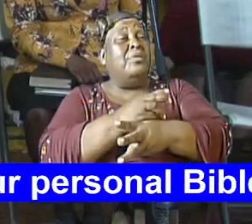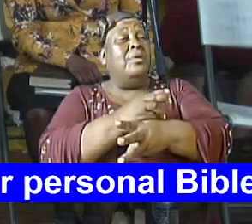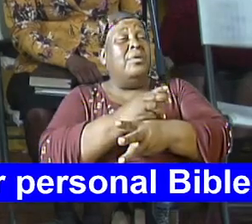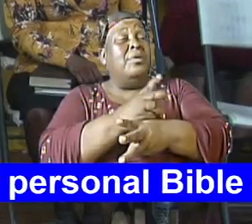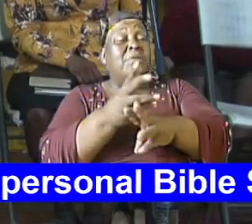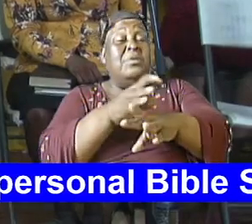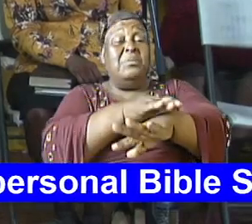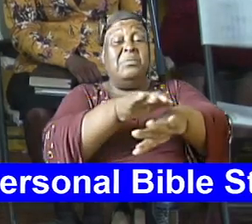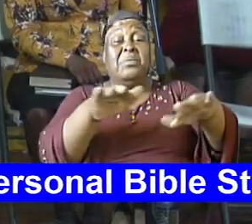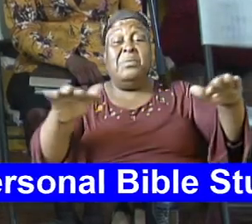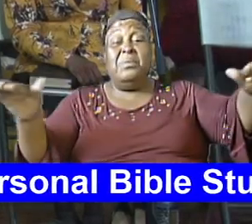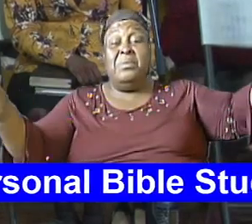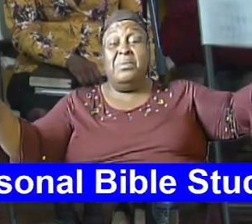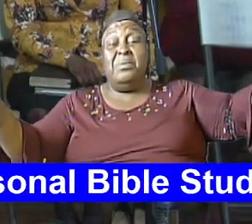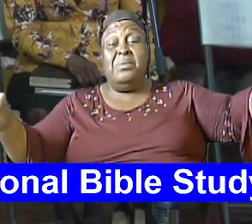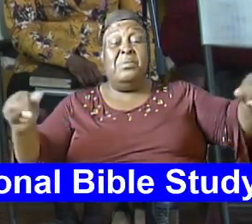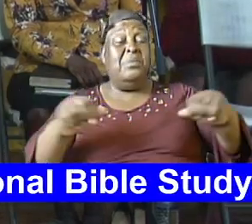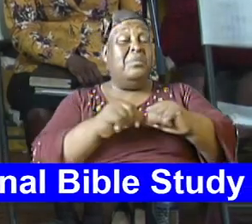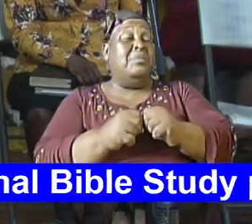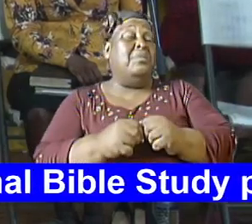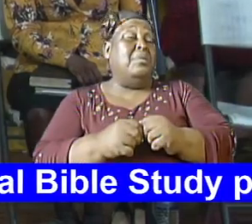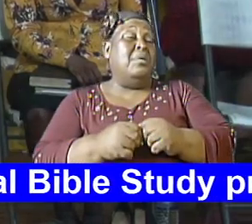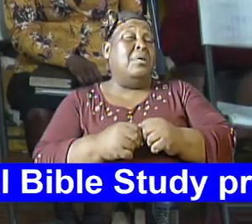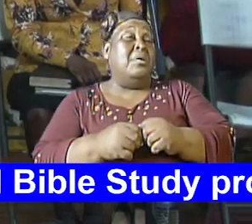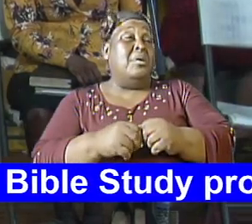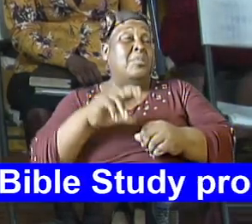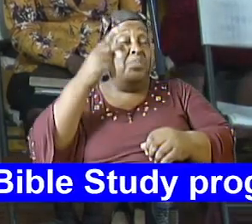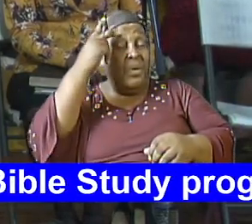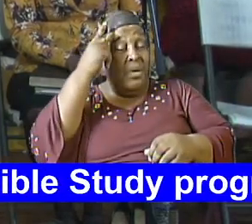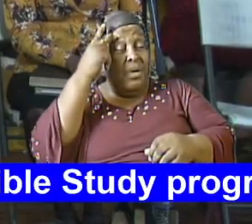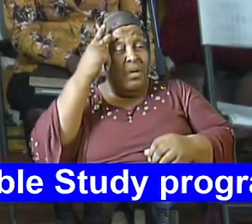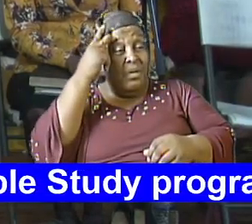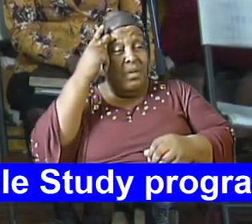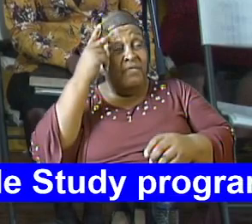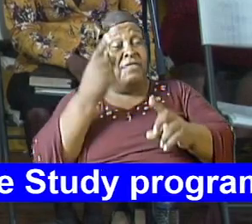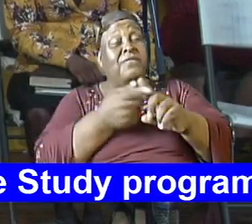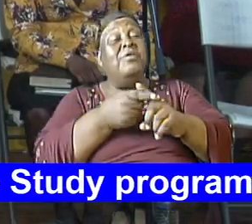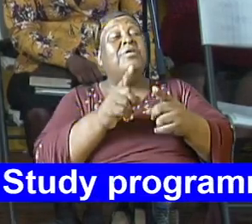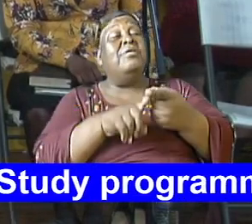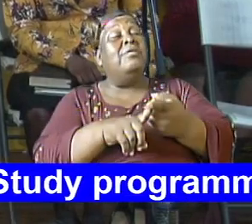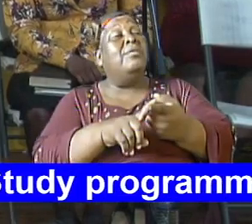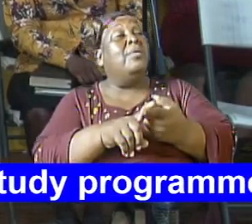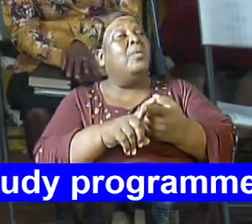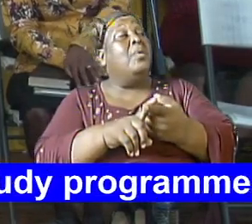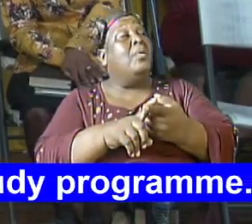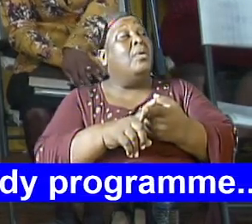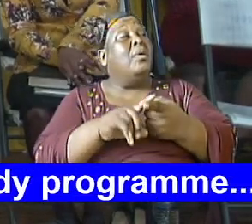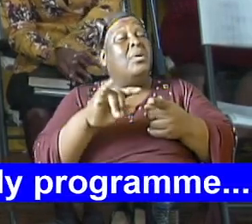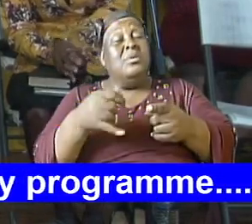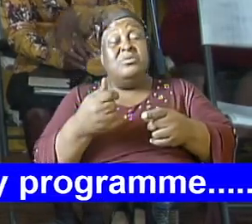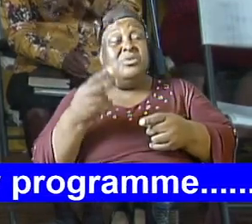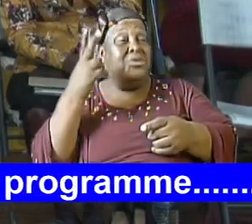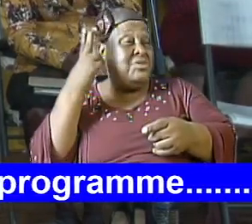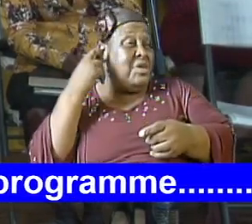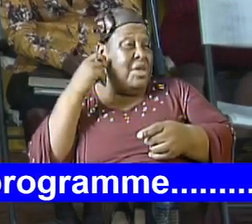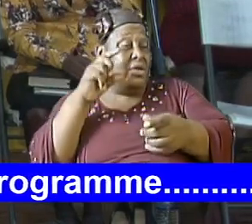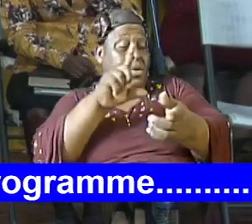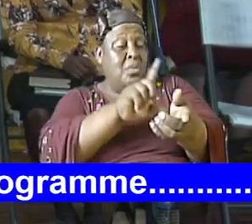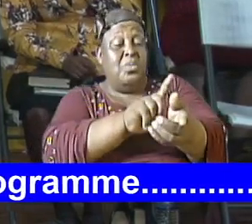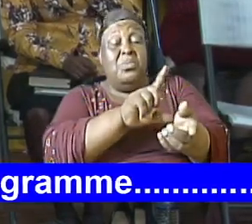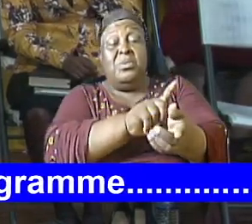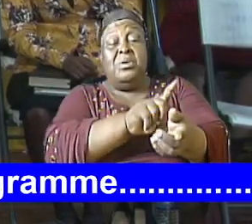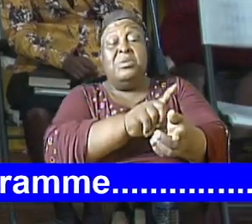board. Paul had a colleague, his name was Demas. Right, so just as all we hear about Luke, the